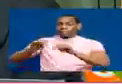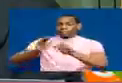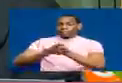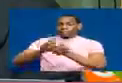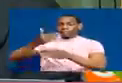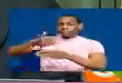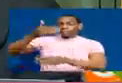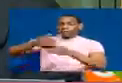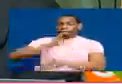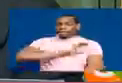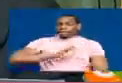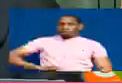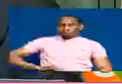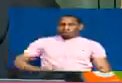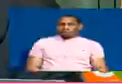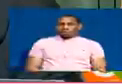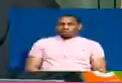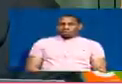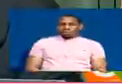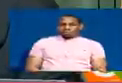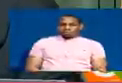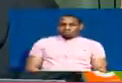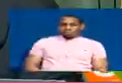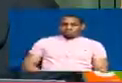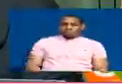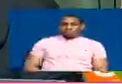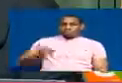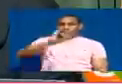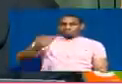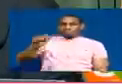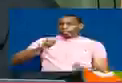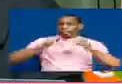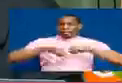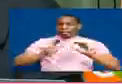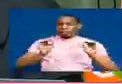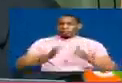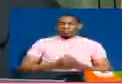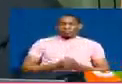Electoral and Boundaries Commission. Sichale J.A. dissenting.